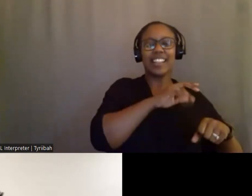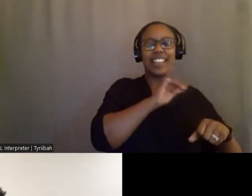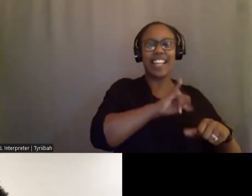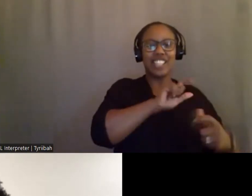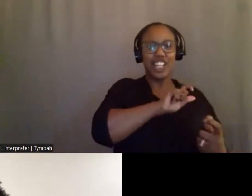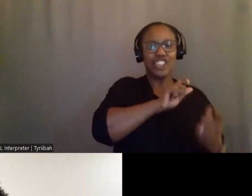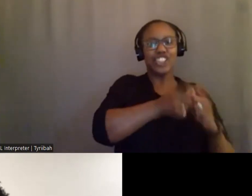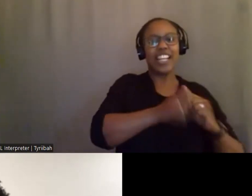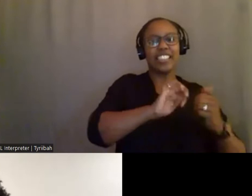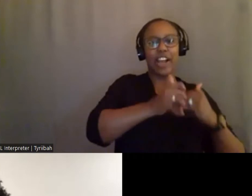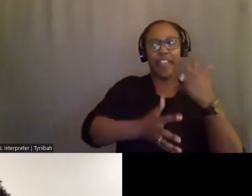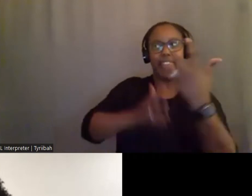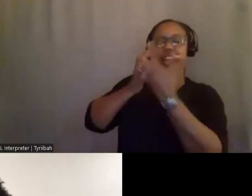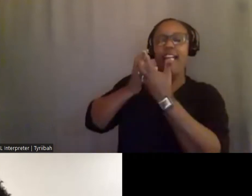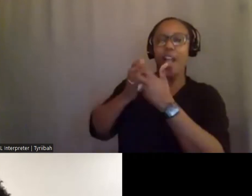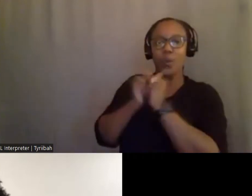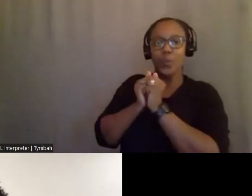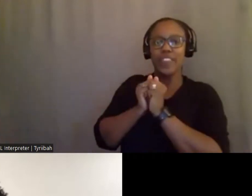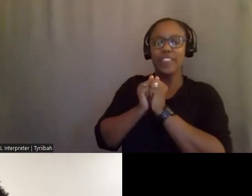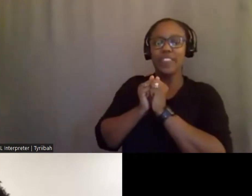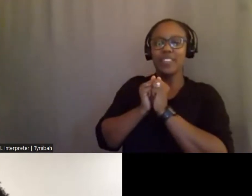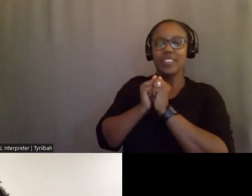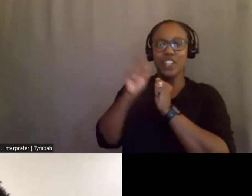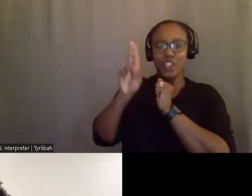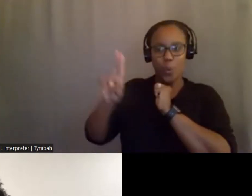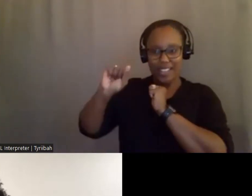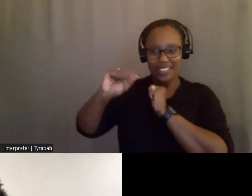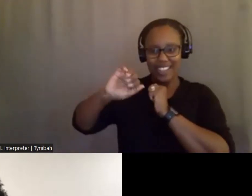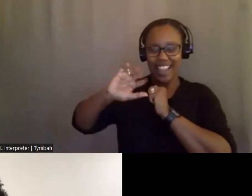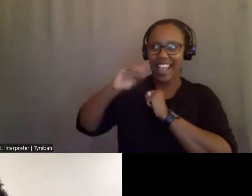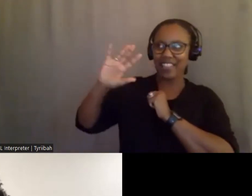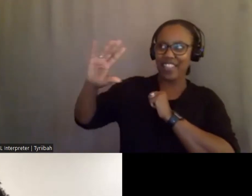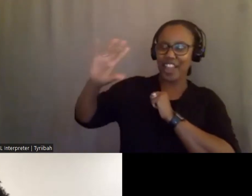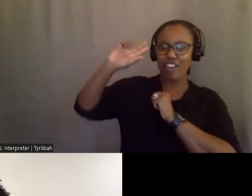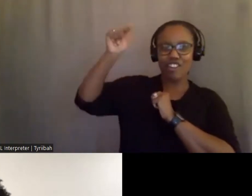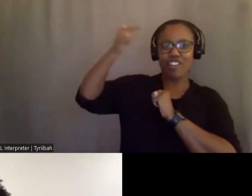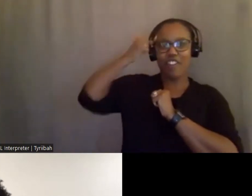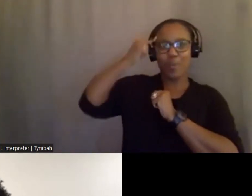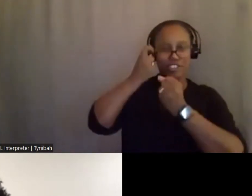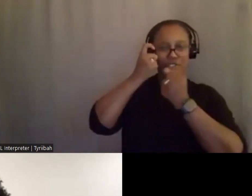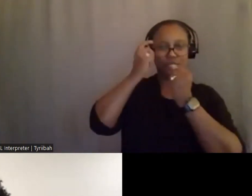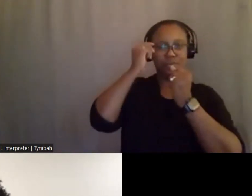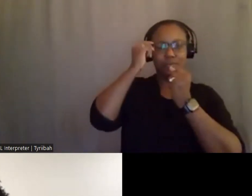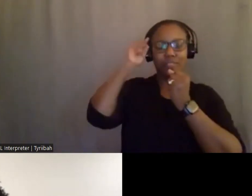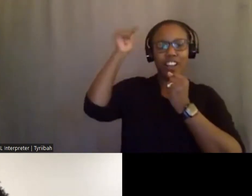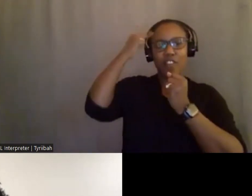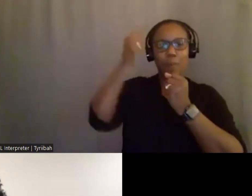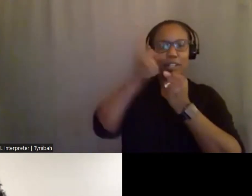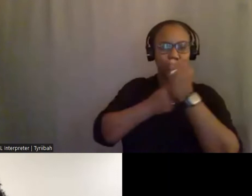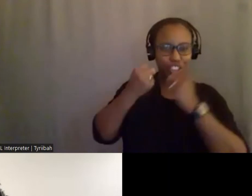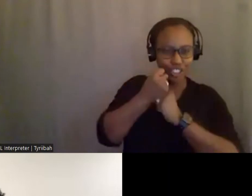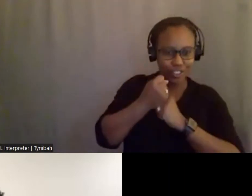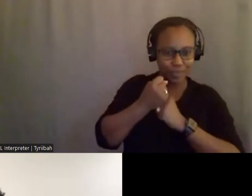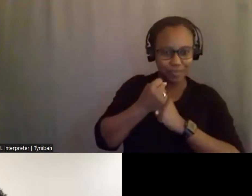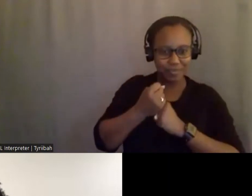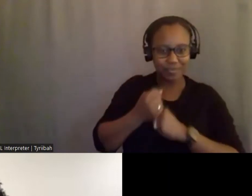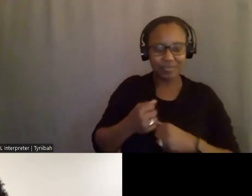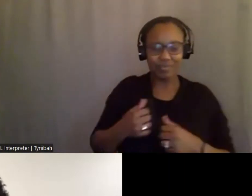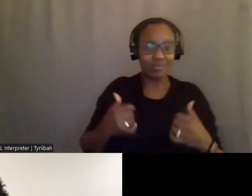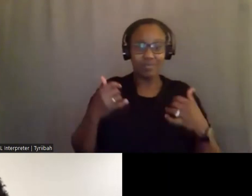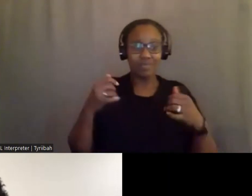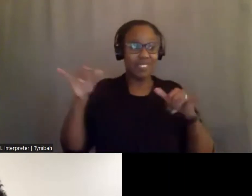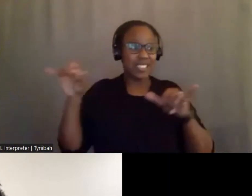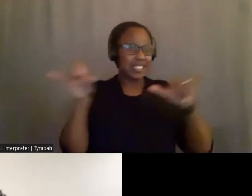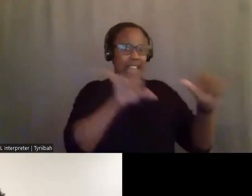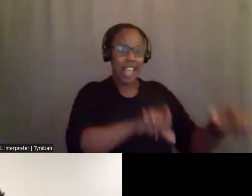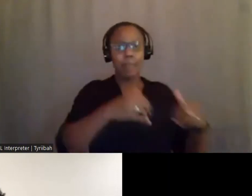similar government structure to the United States. So still to this day, these five nations have a judicial branch, an executive branch, and a legislative branch, just like the United